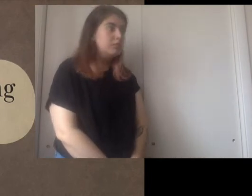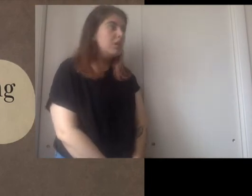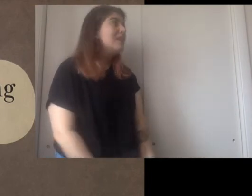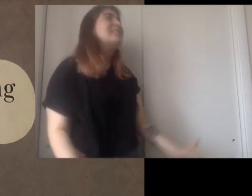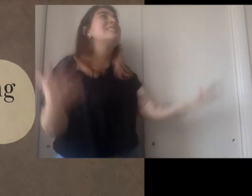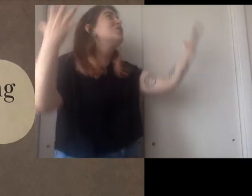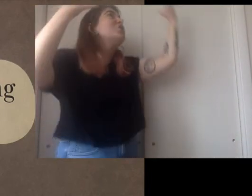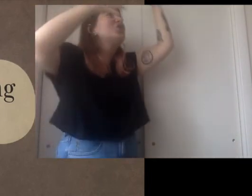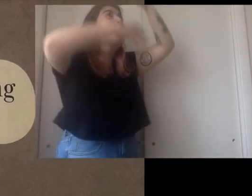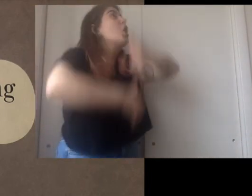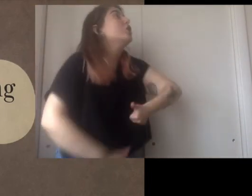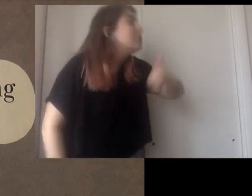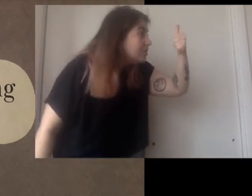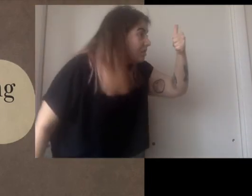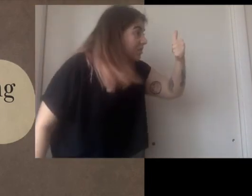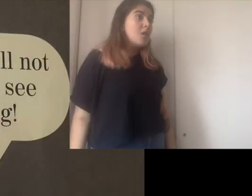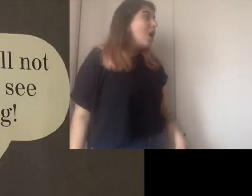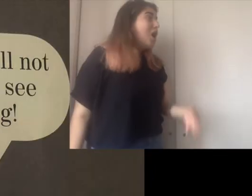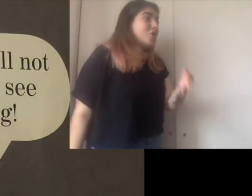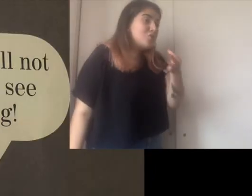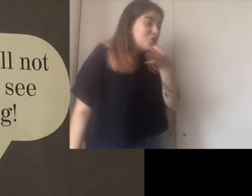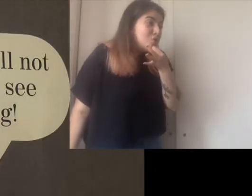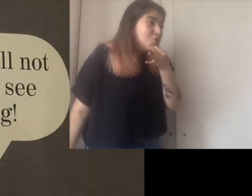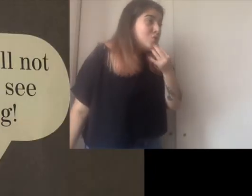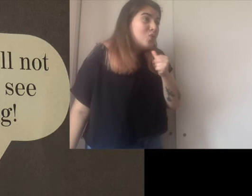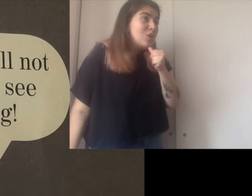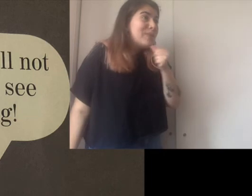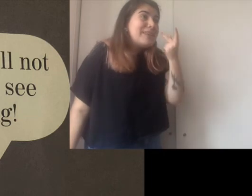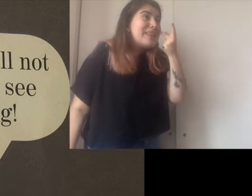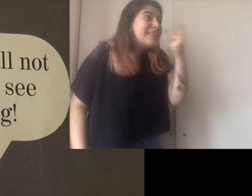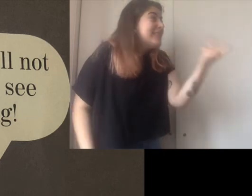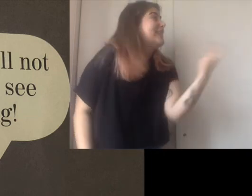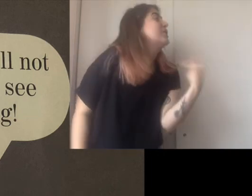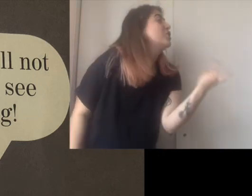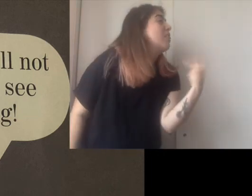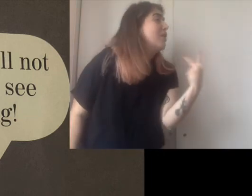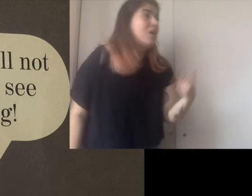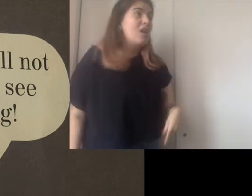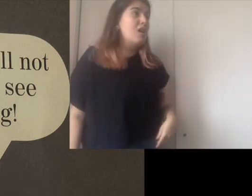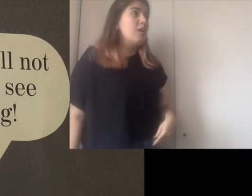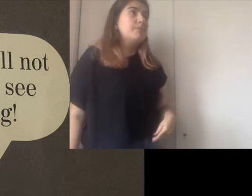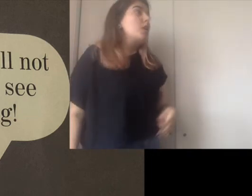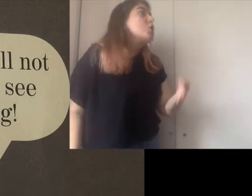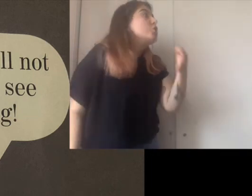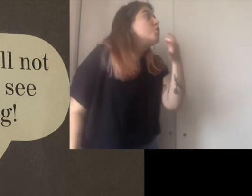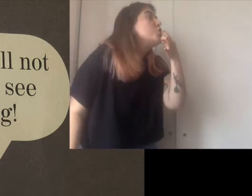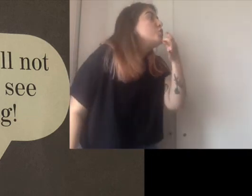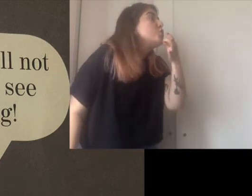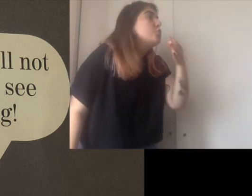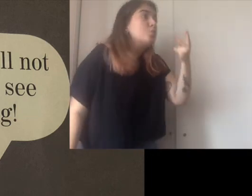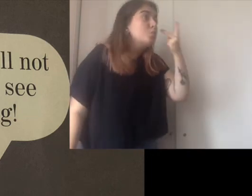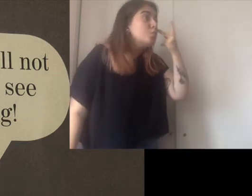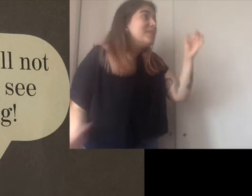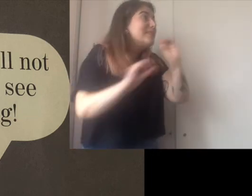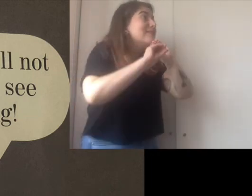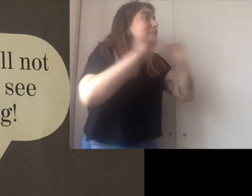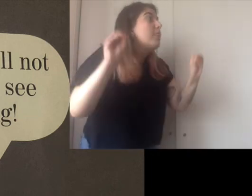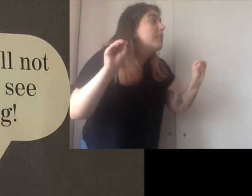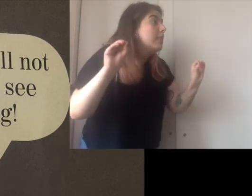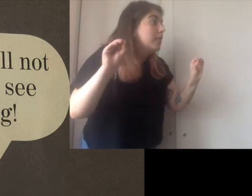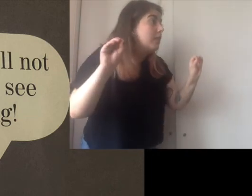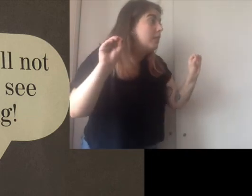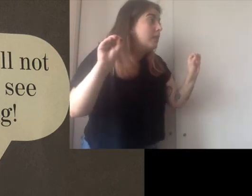It is getting darker. Soon we will not be able to see each other. Soon we will not be able to